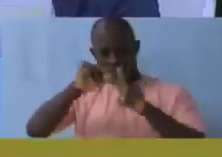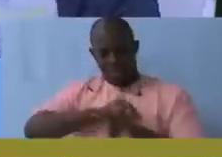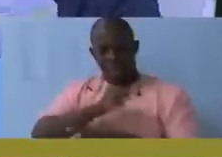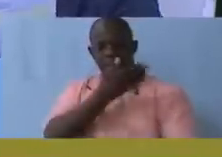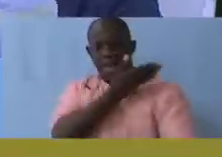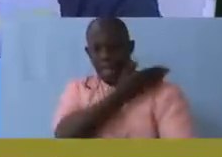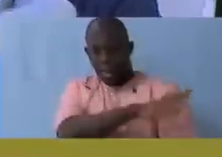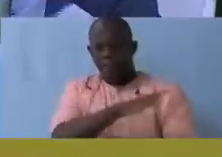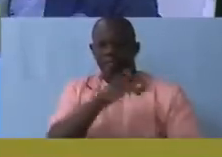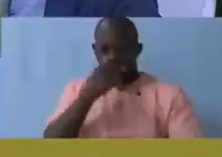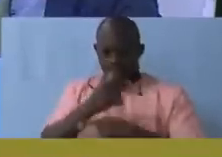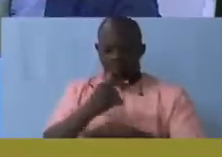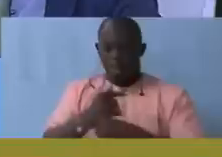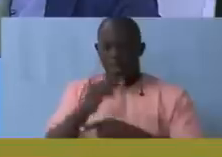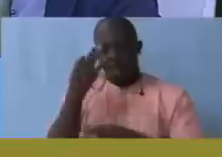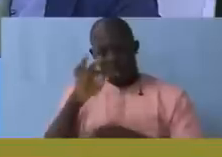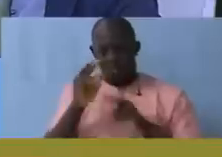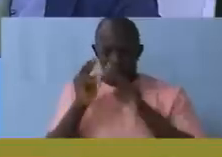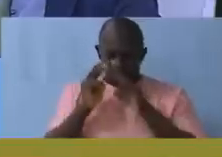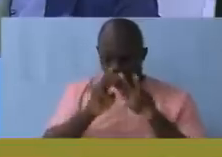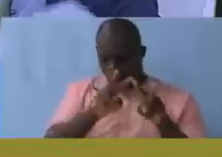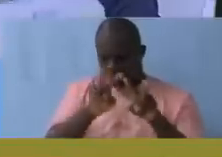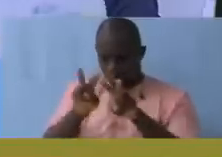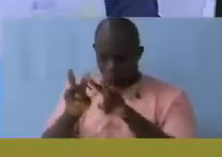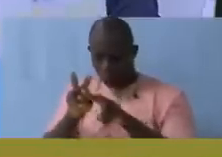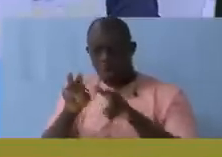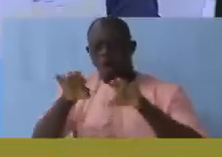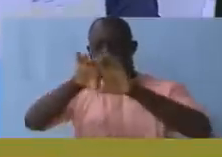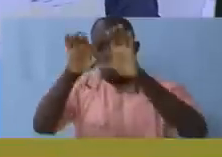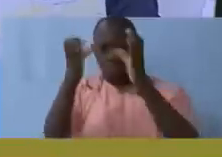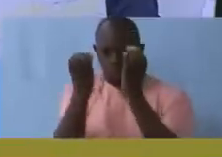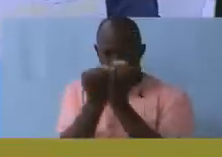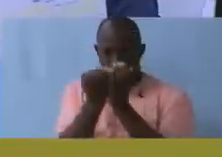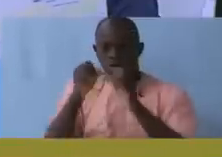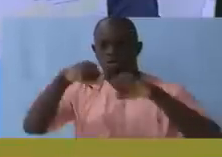if you look at our community, you look at our society in the Gambia,